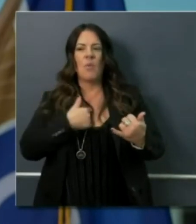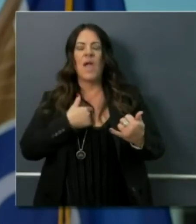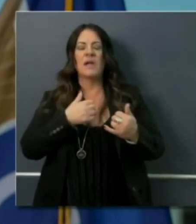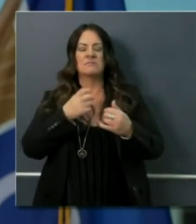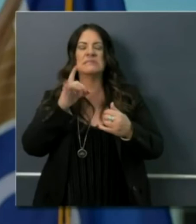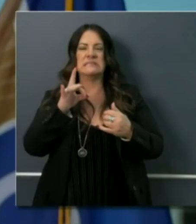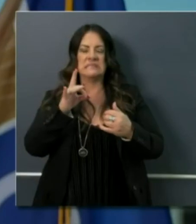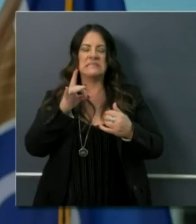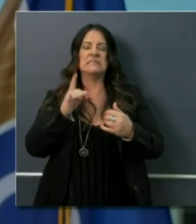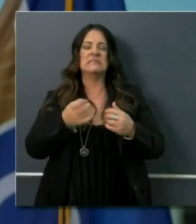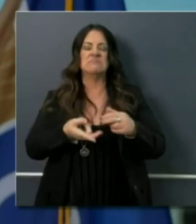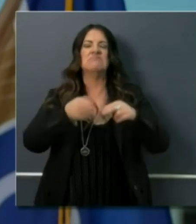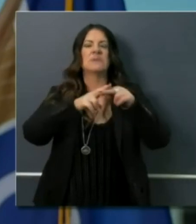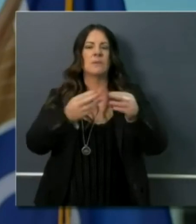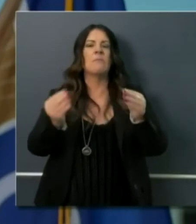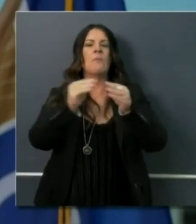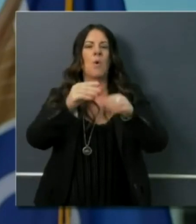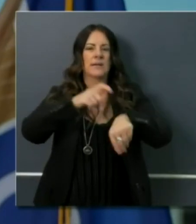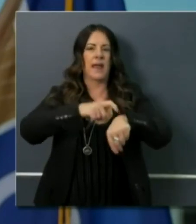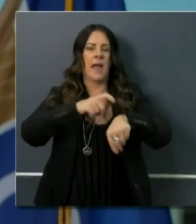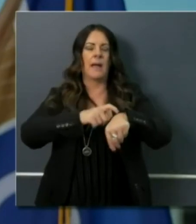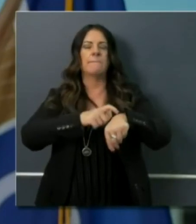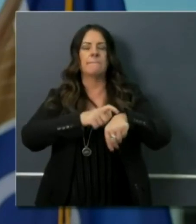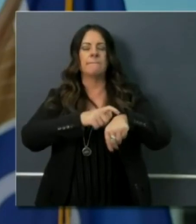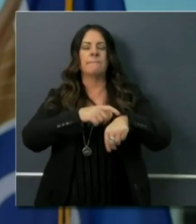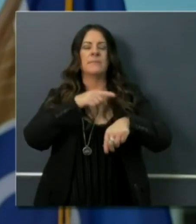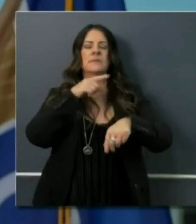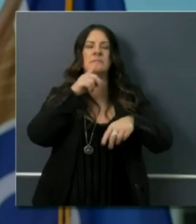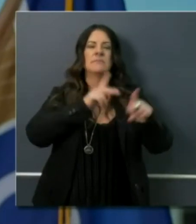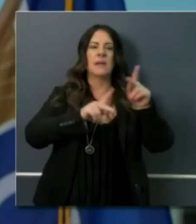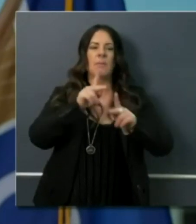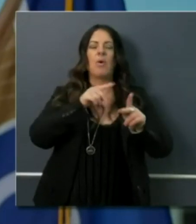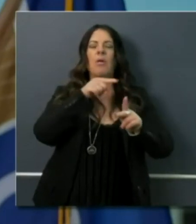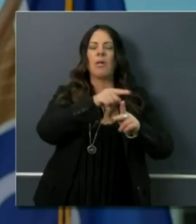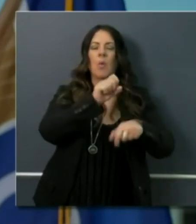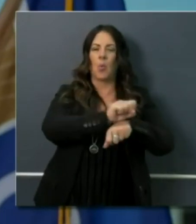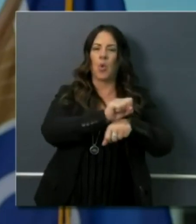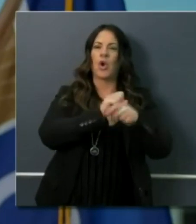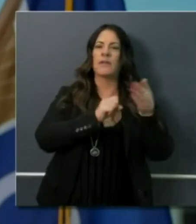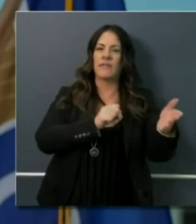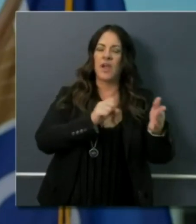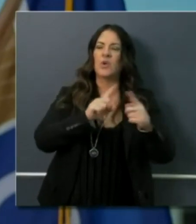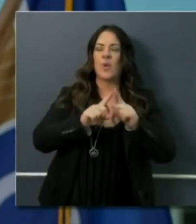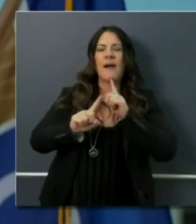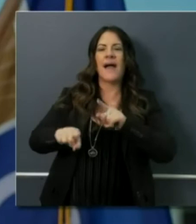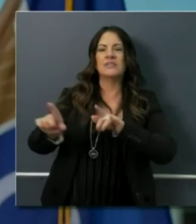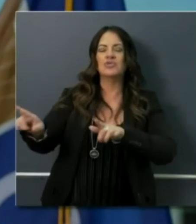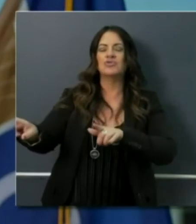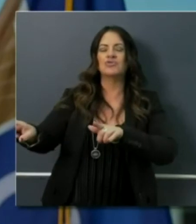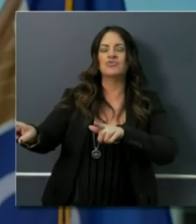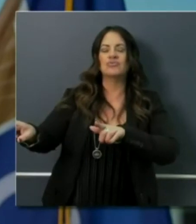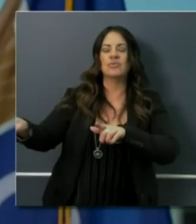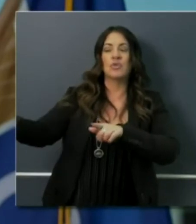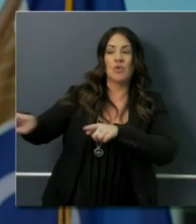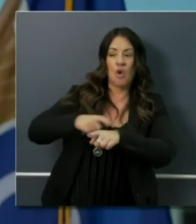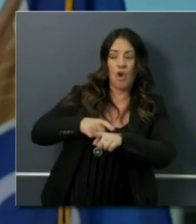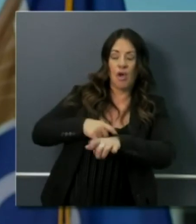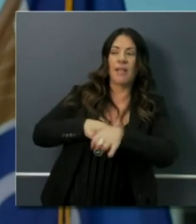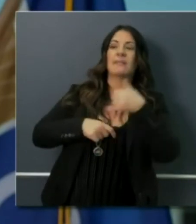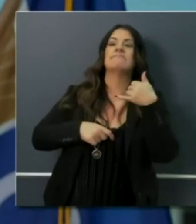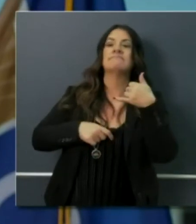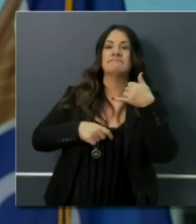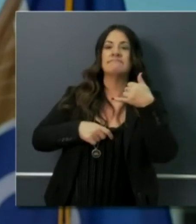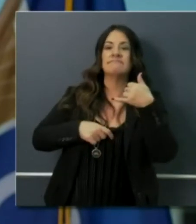expanded hours happening very shortly. Hundreds of additional personnel are being redeployed to make that happen.